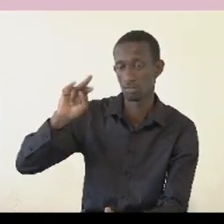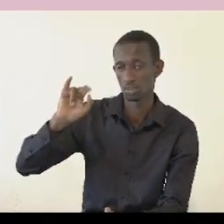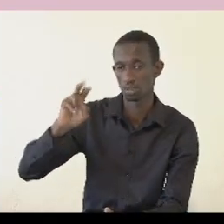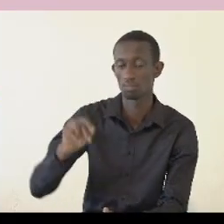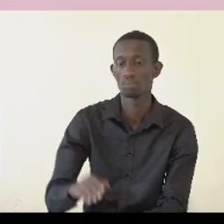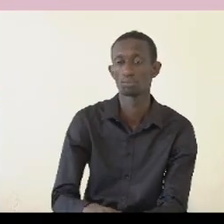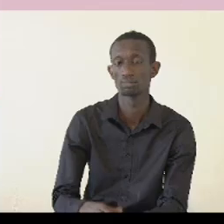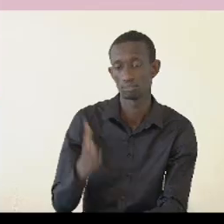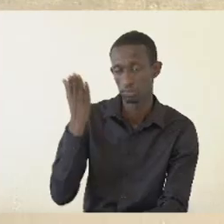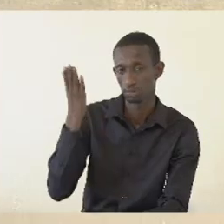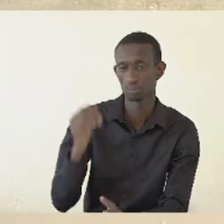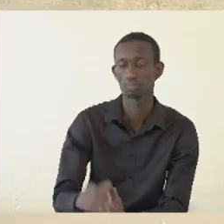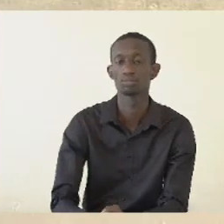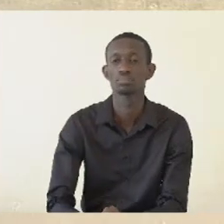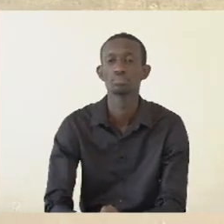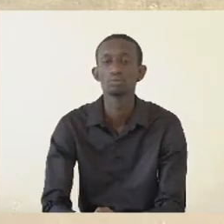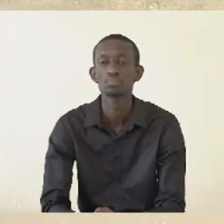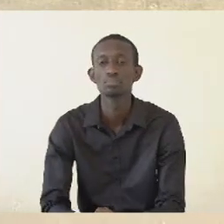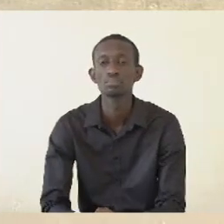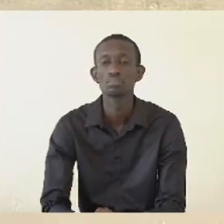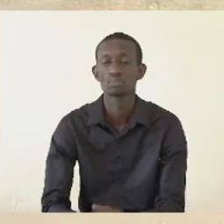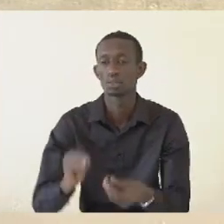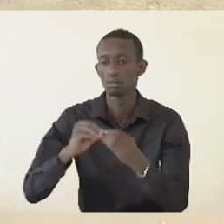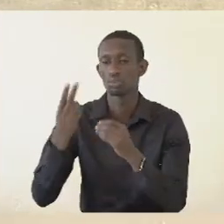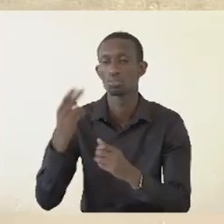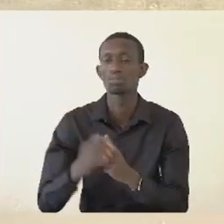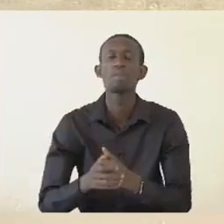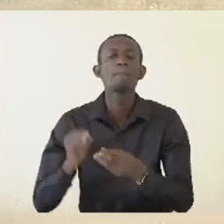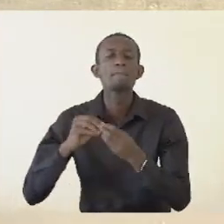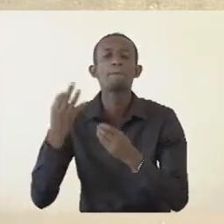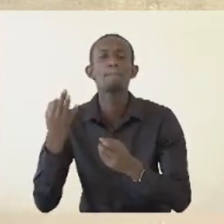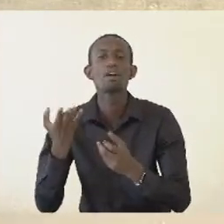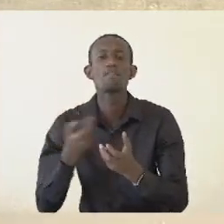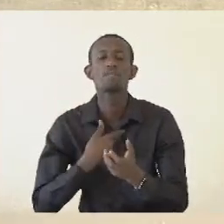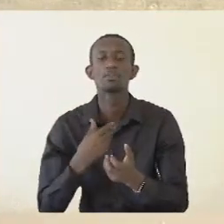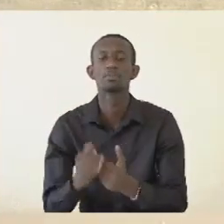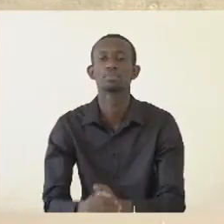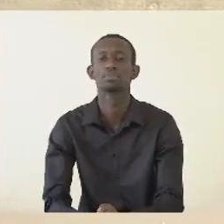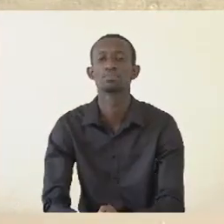It's this one. It's number 2. Number 3, we have